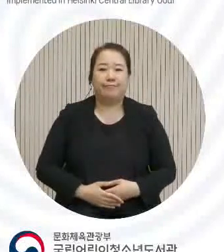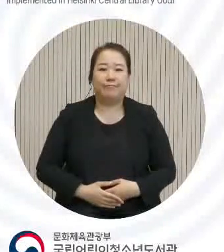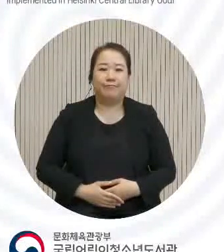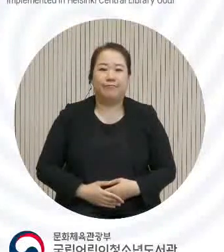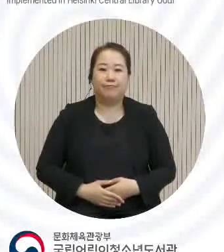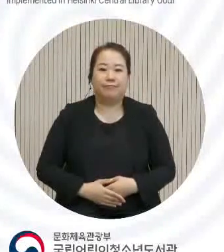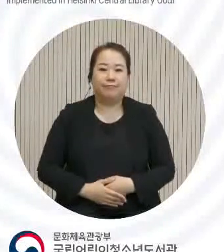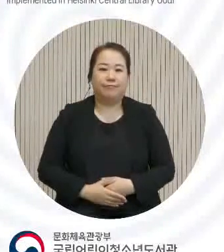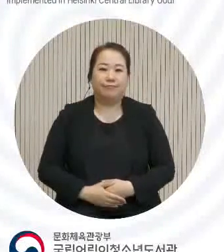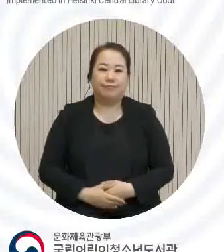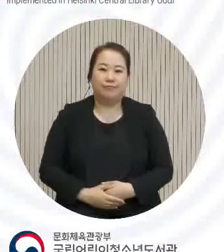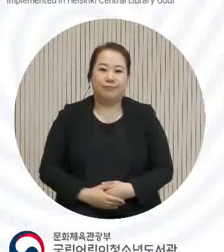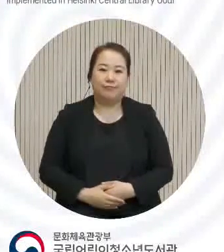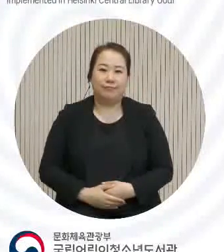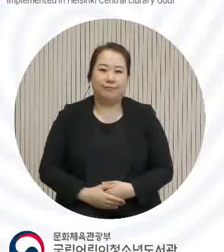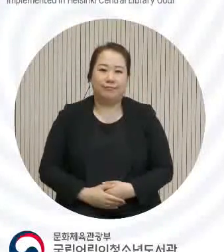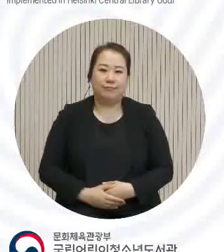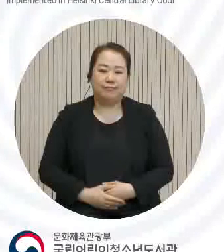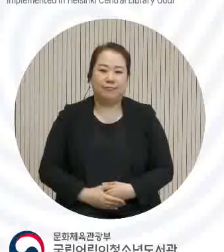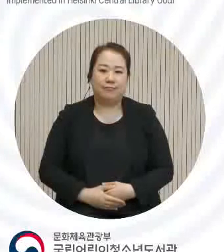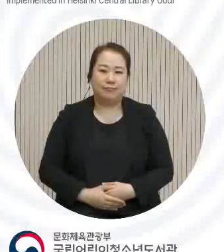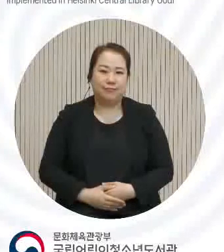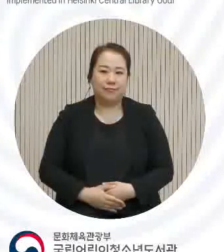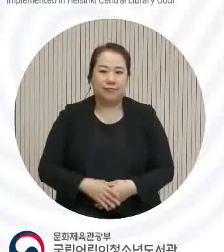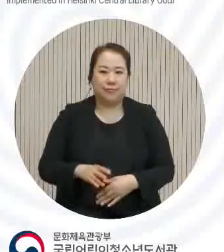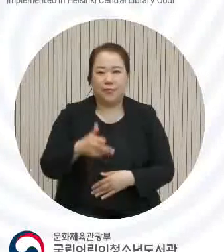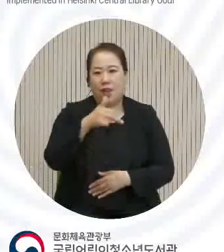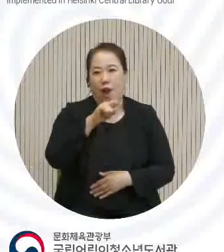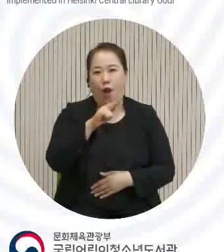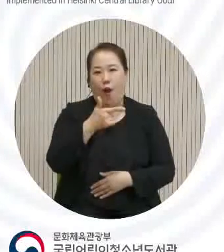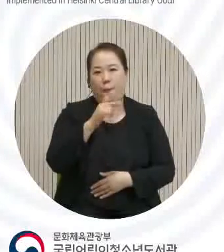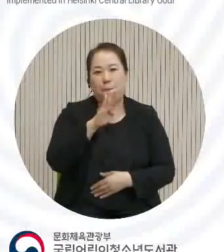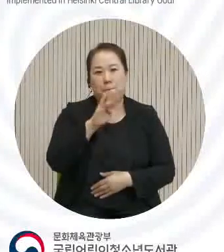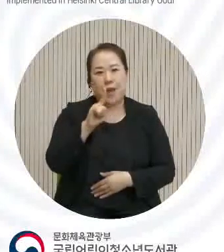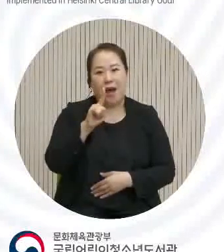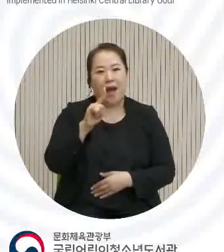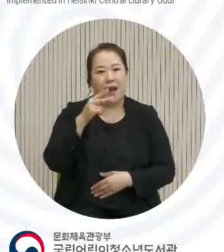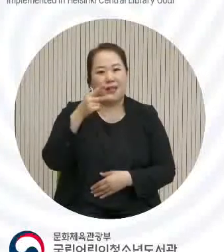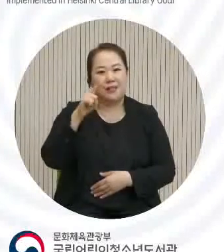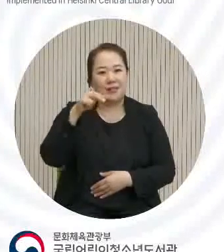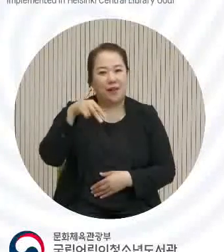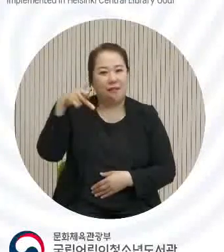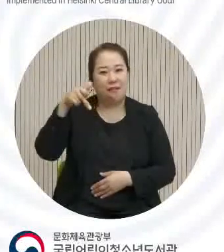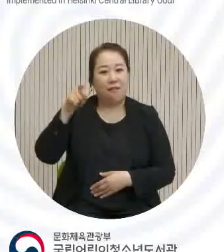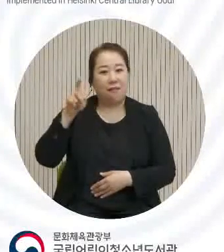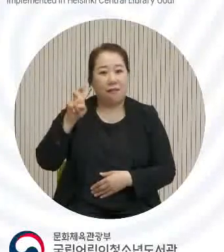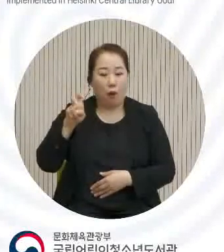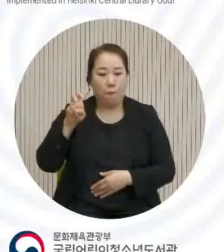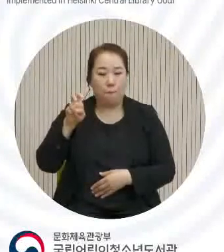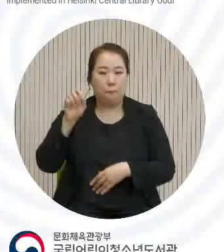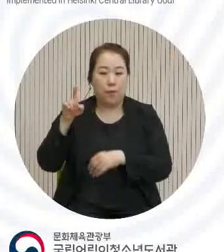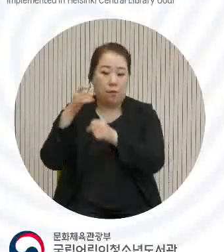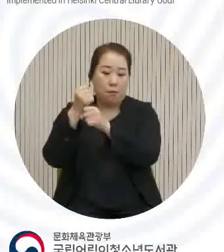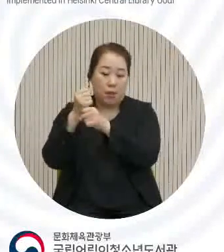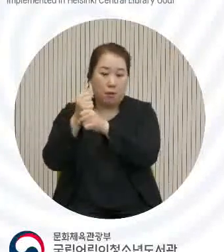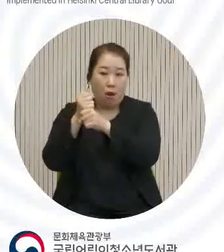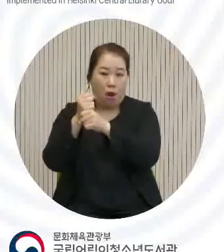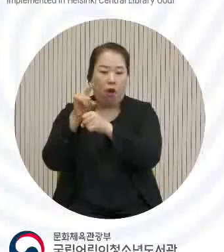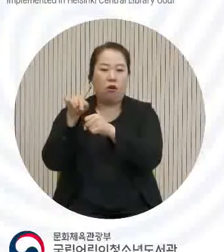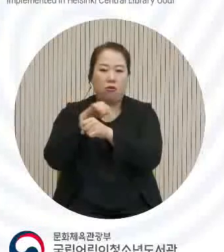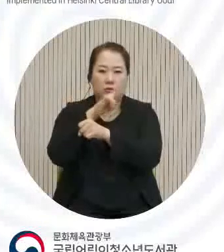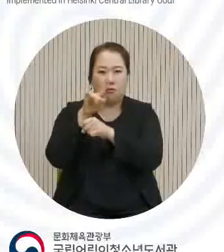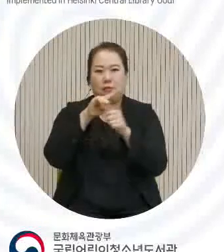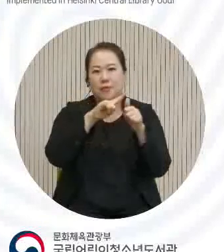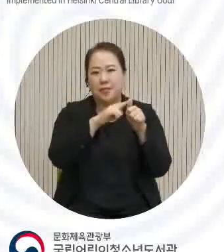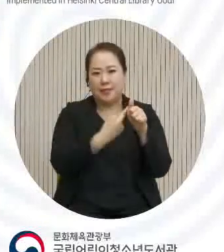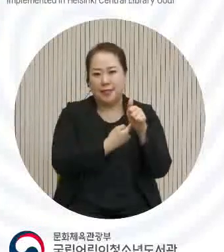After creating the covers with canva.com, they are saved to Google Drive and then printed with Audi's large format